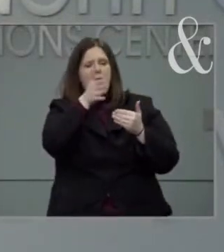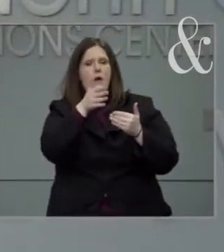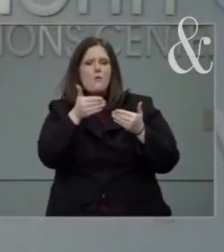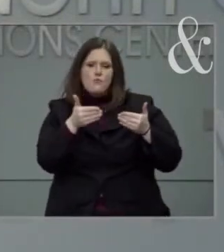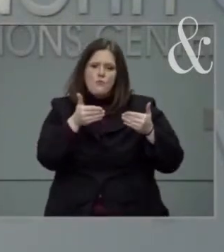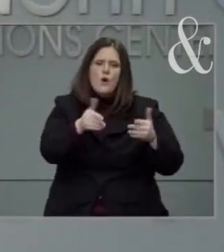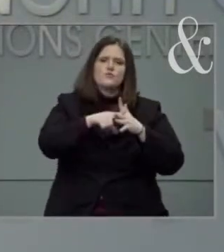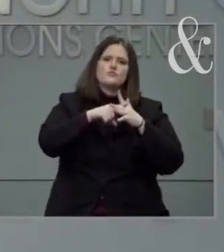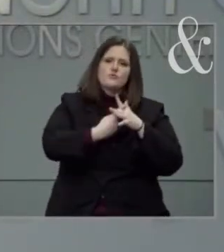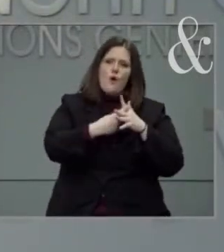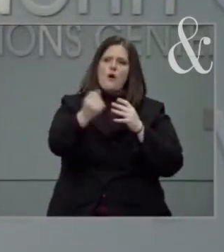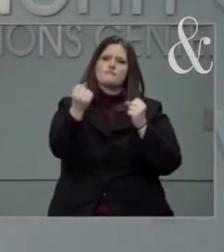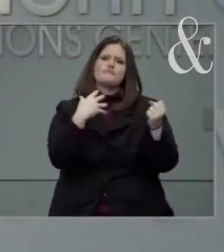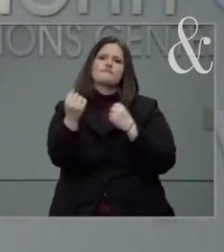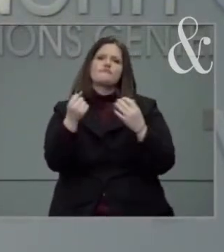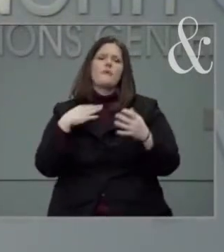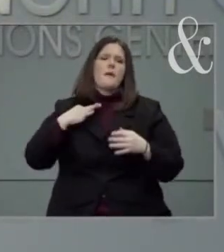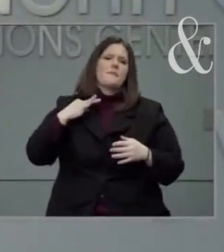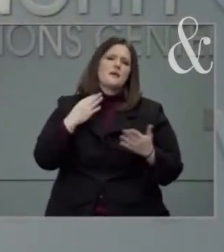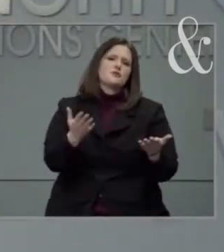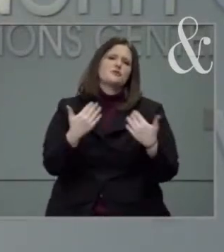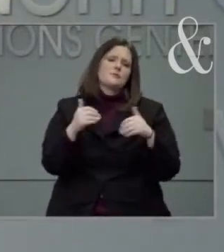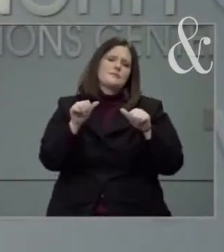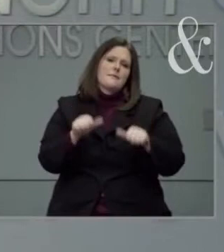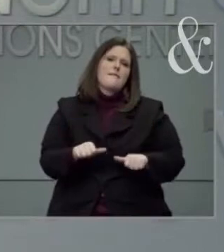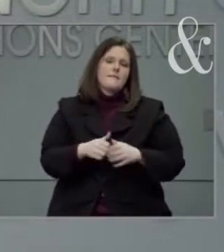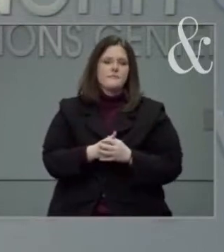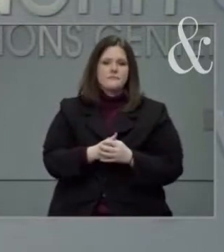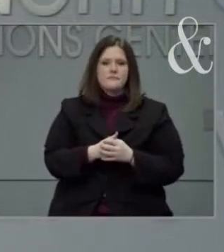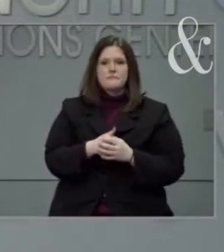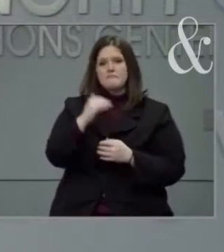more applications in for assistance. Next question.